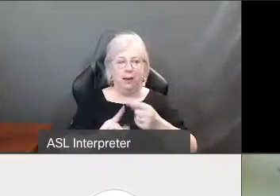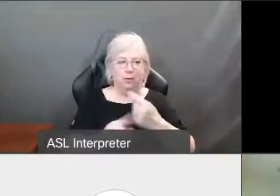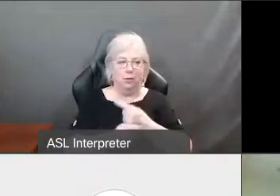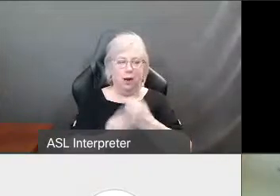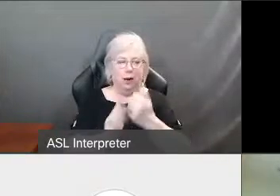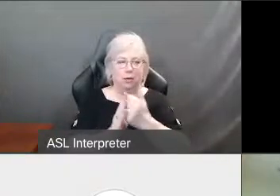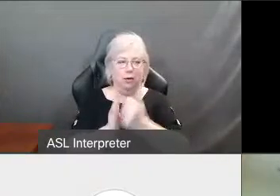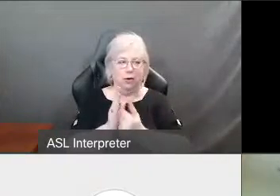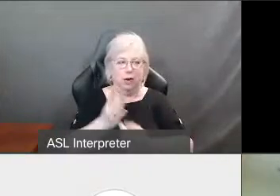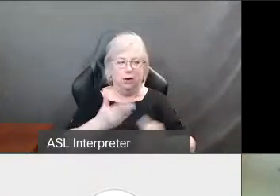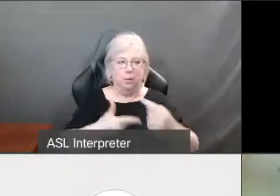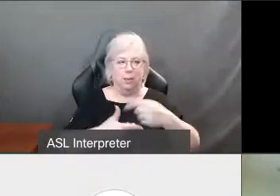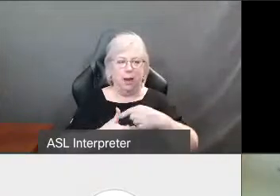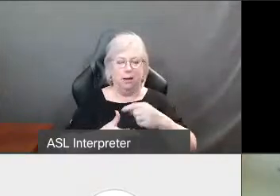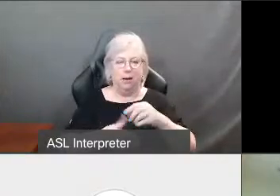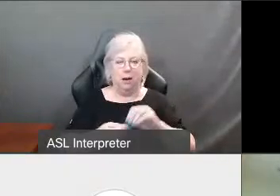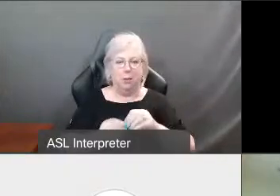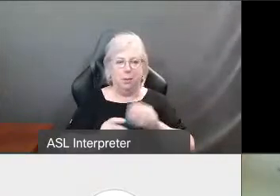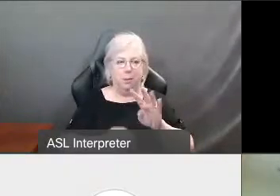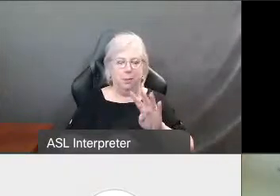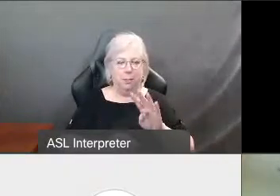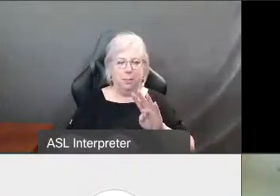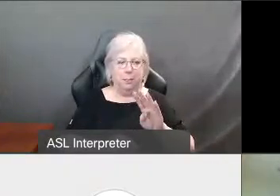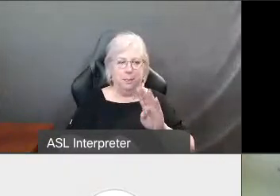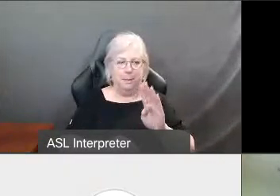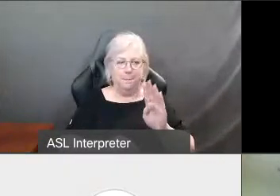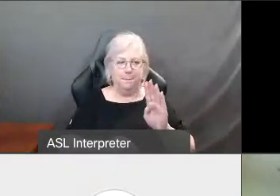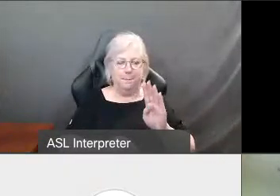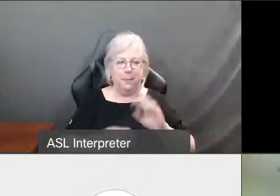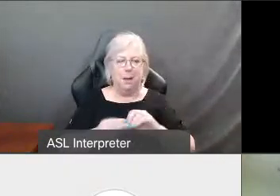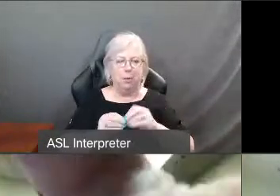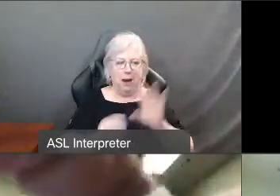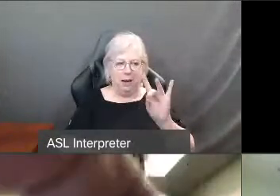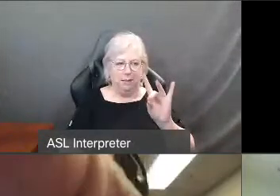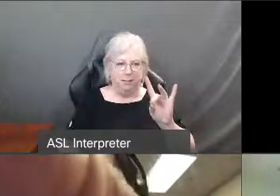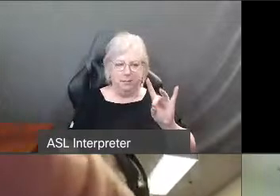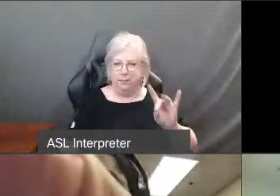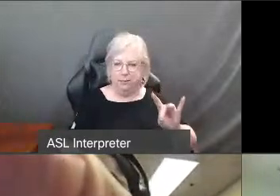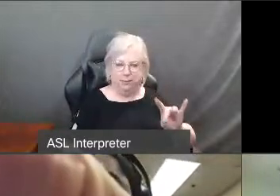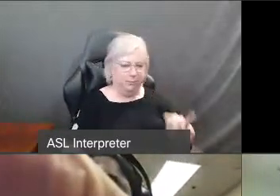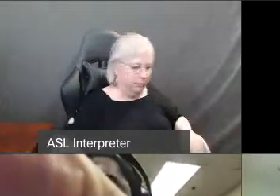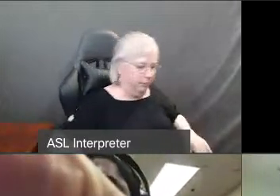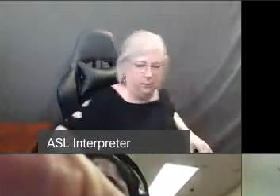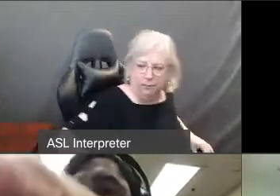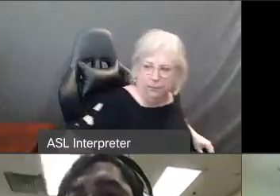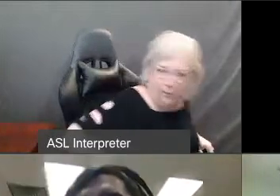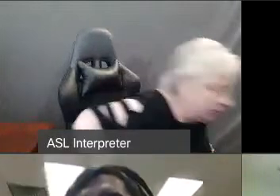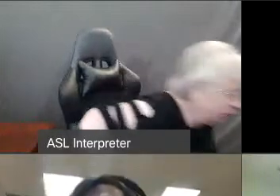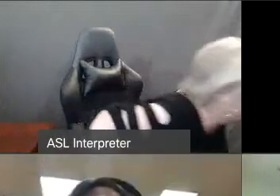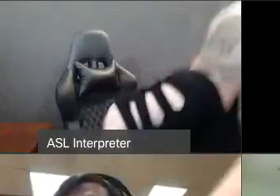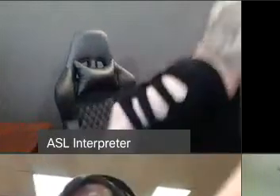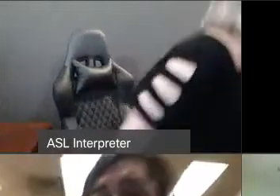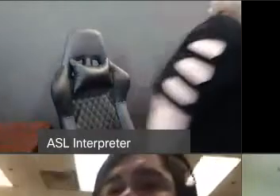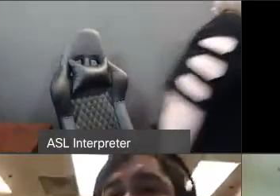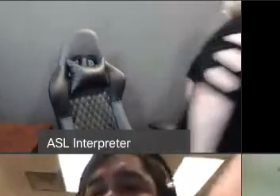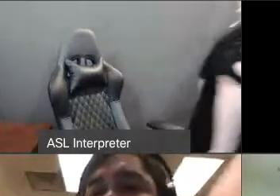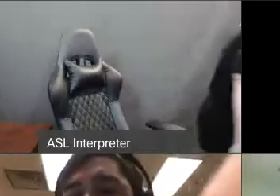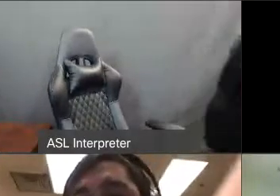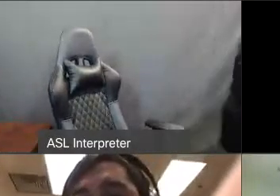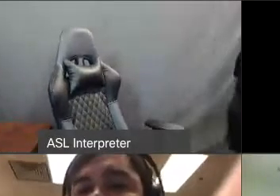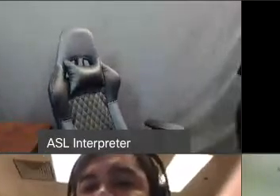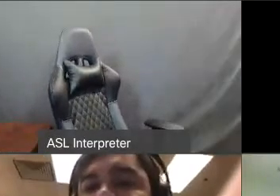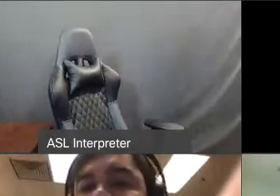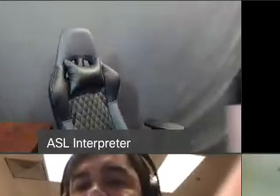agenda, which I think we're on going to item number 8. Thank you Thank you, very, everybody. very Very much. nice. Thank you. Thank you very